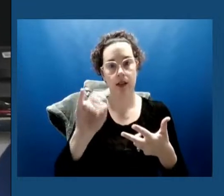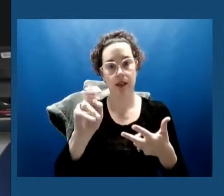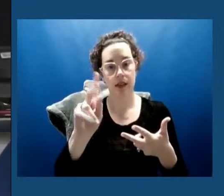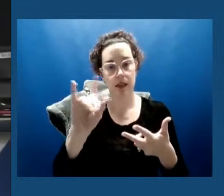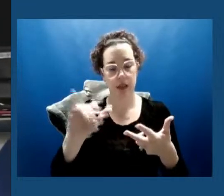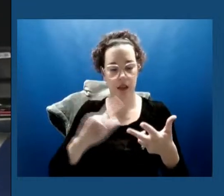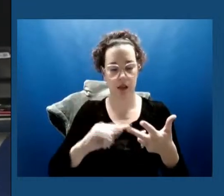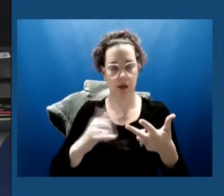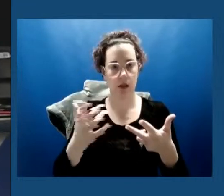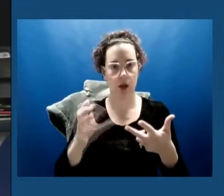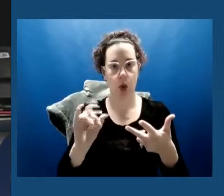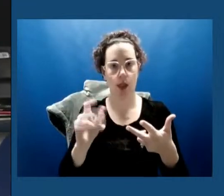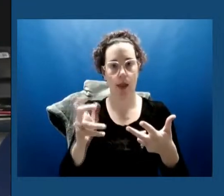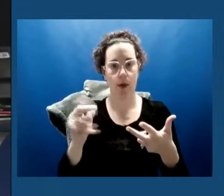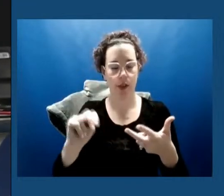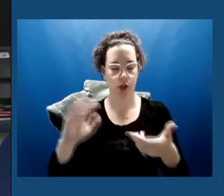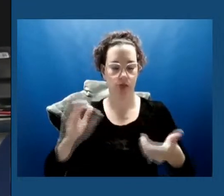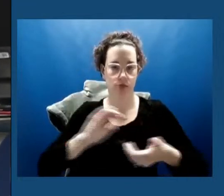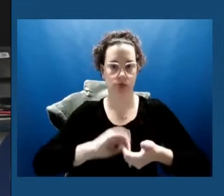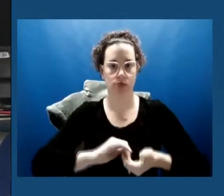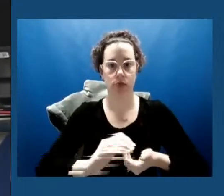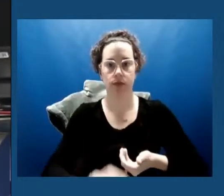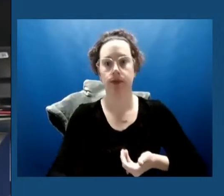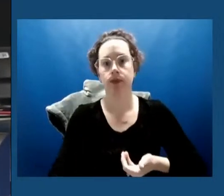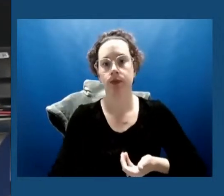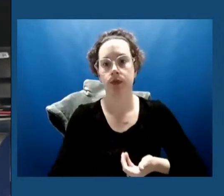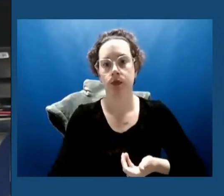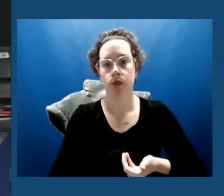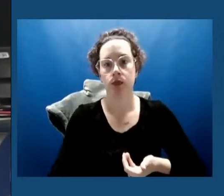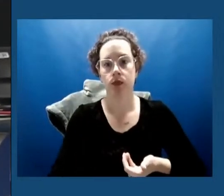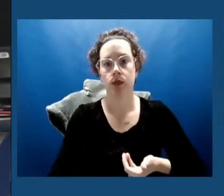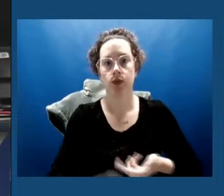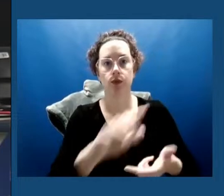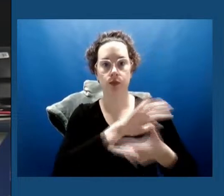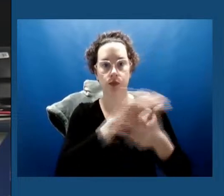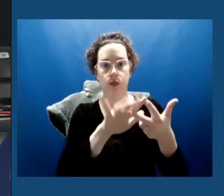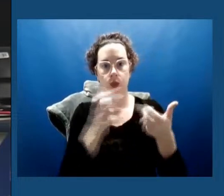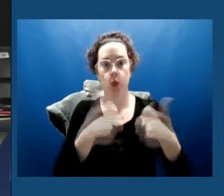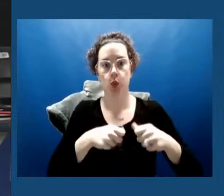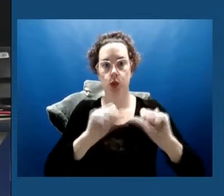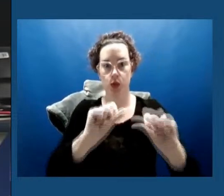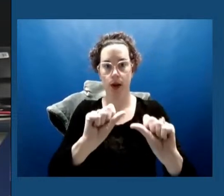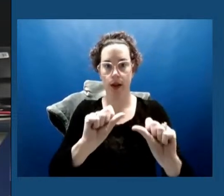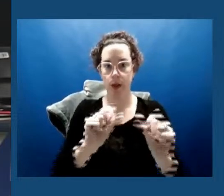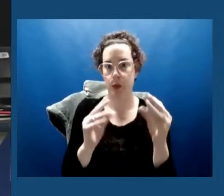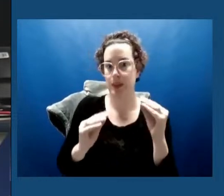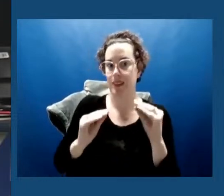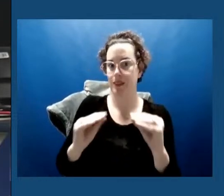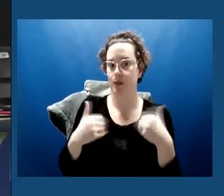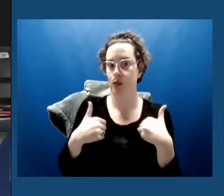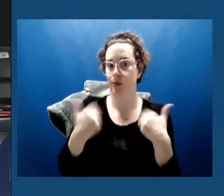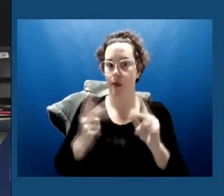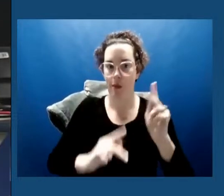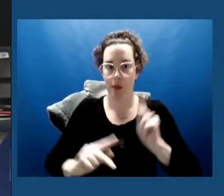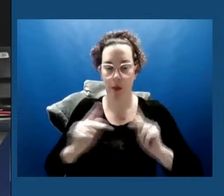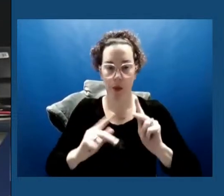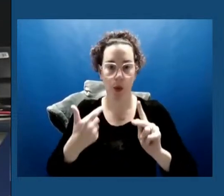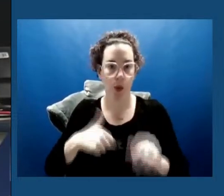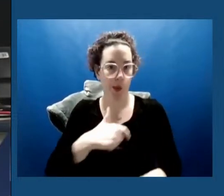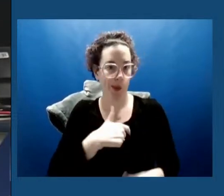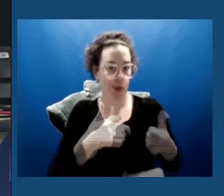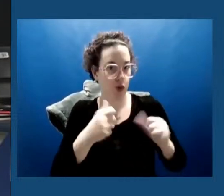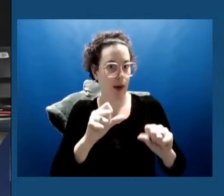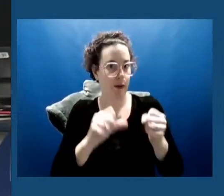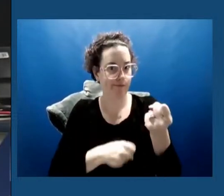are 3 things that we try to bring forward to young people in our work, things that we try to